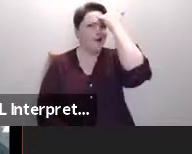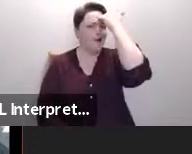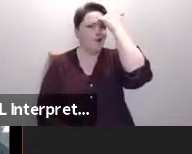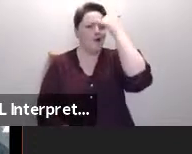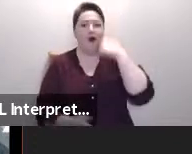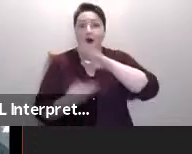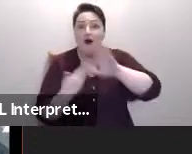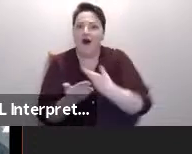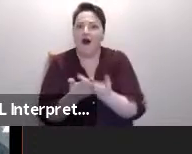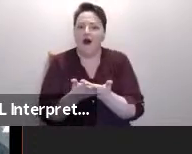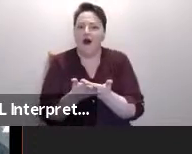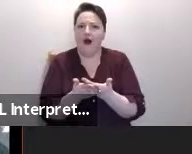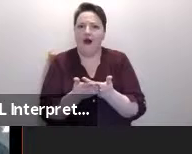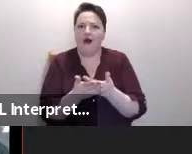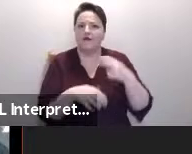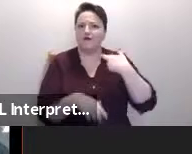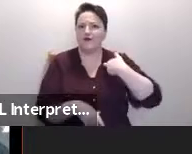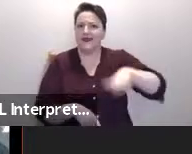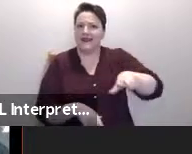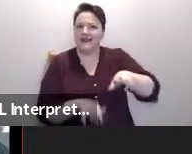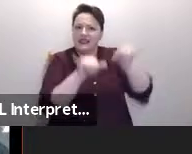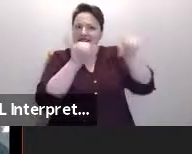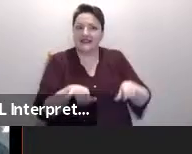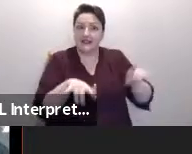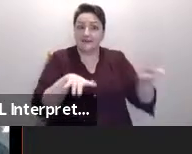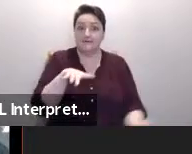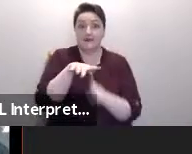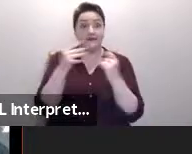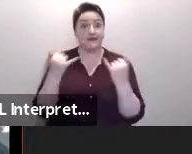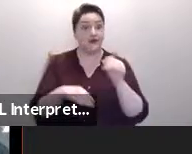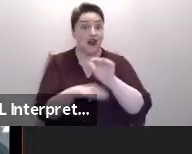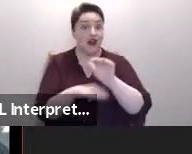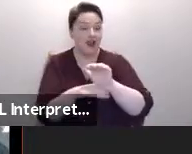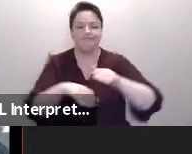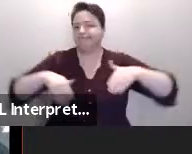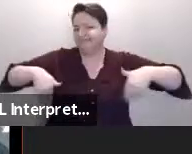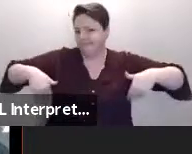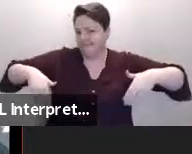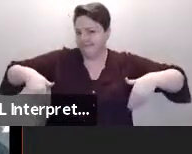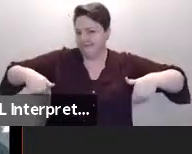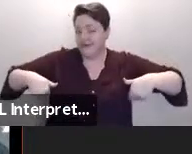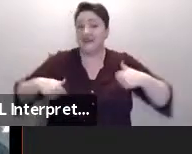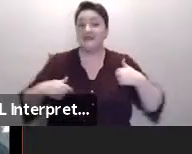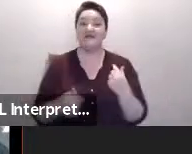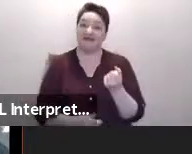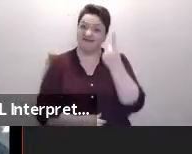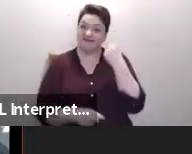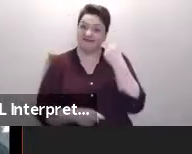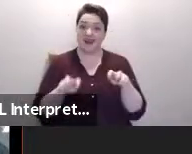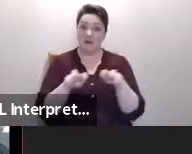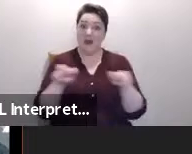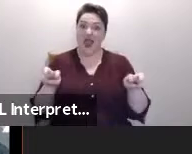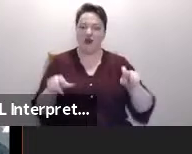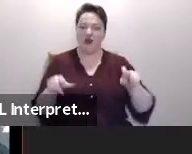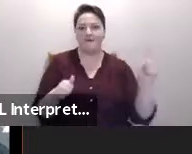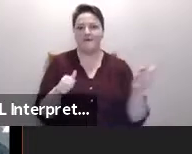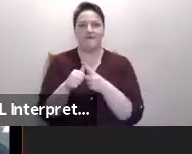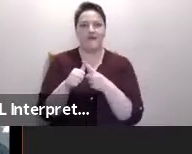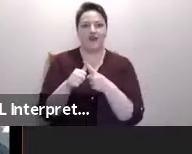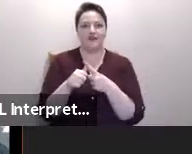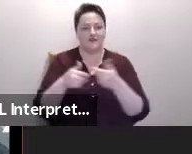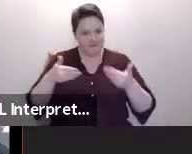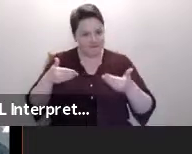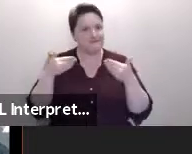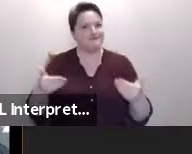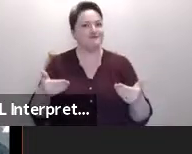systems presented here tonight, but this will be the first in many interfaith activities that we support as part of